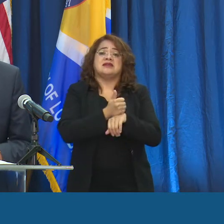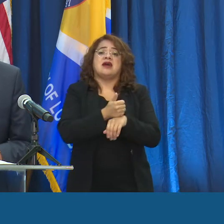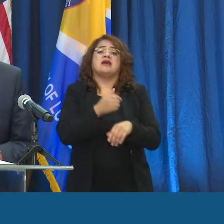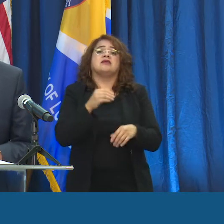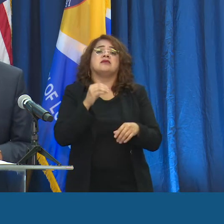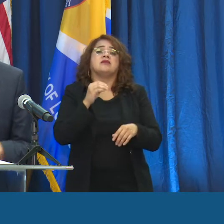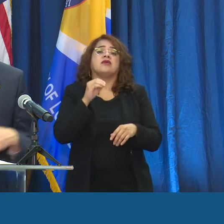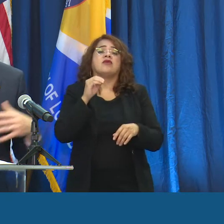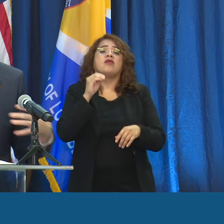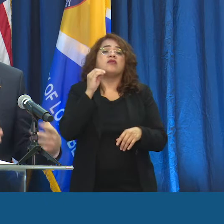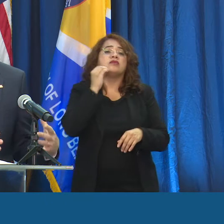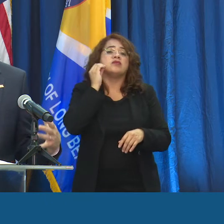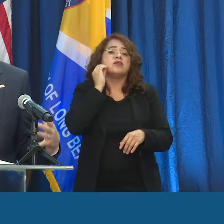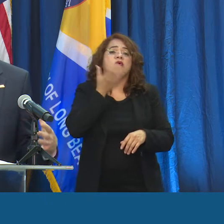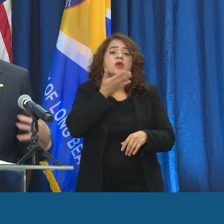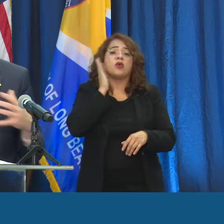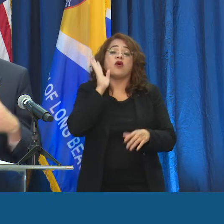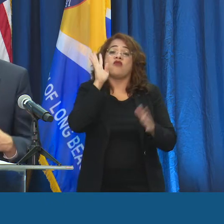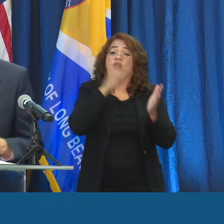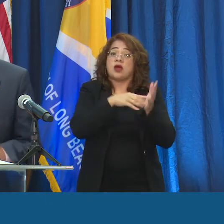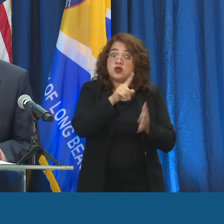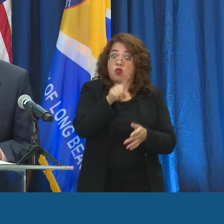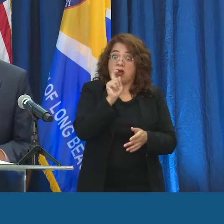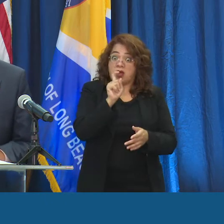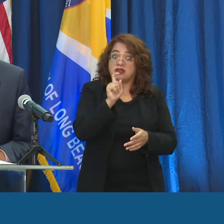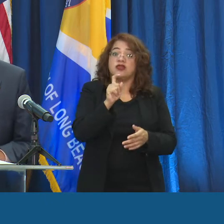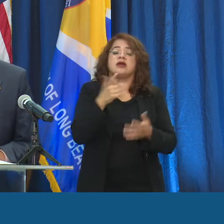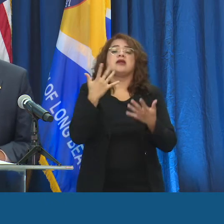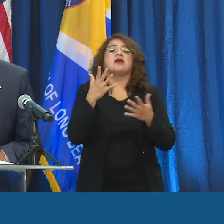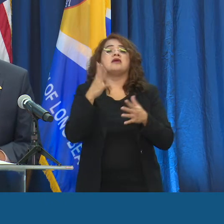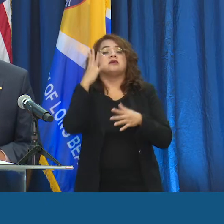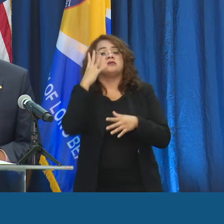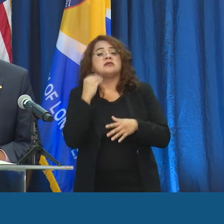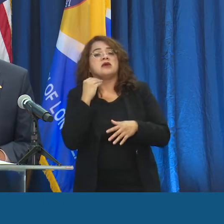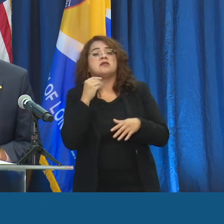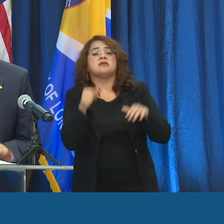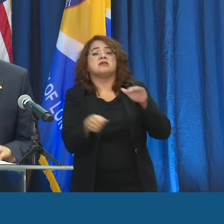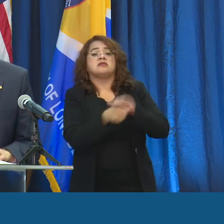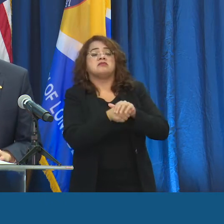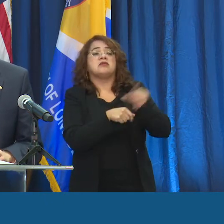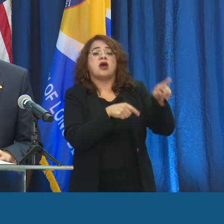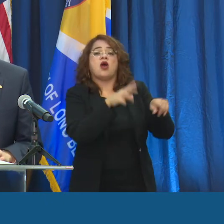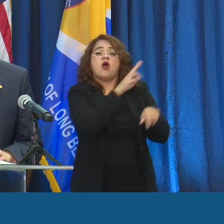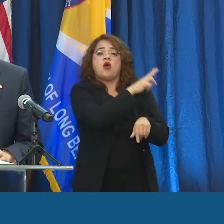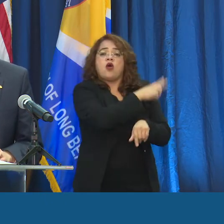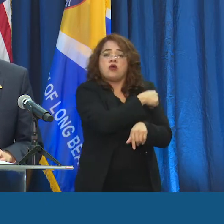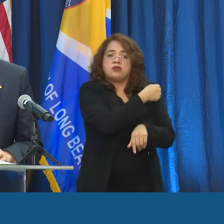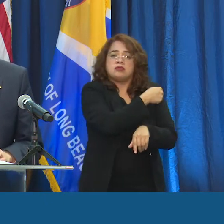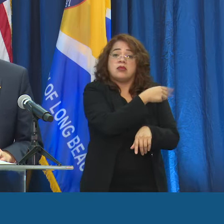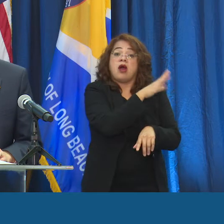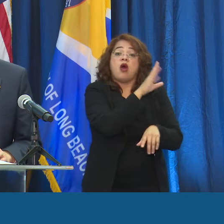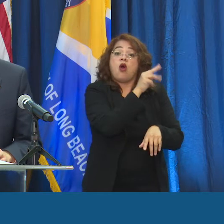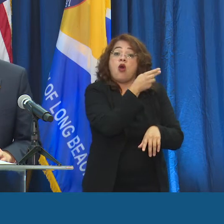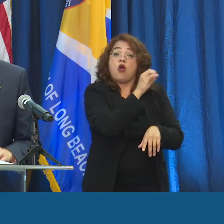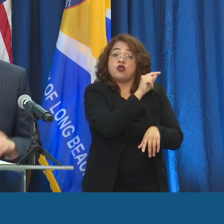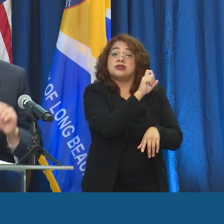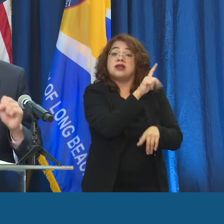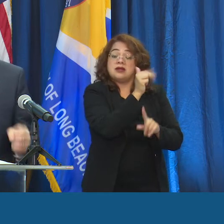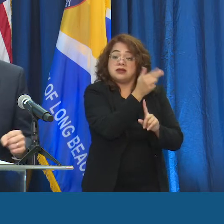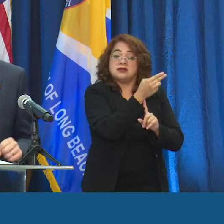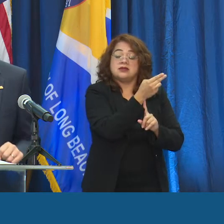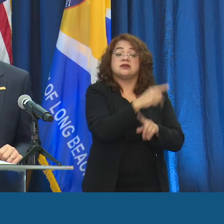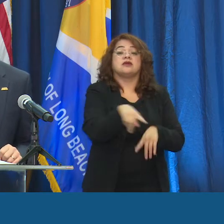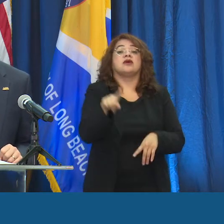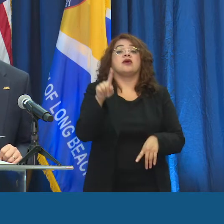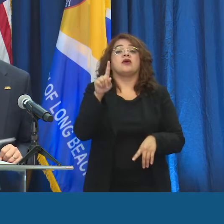experiencing homelessness, first in community centers and now in hotels. And we have tested over 123,000 people through